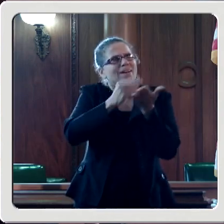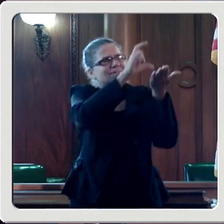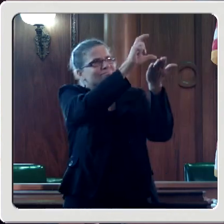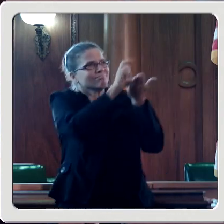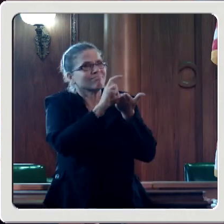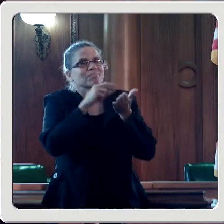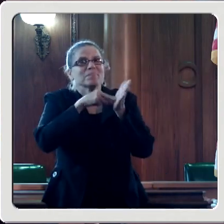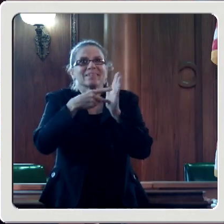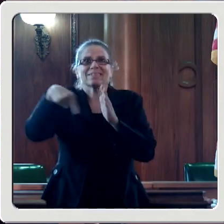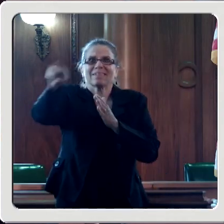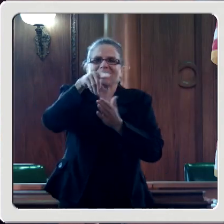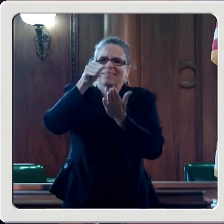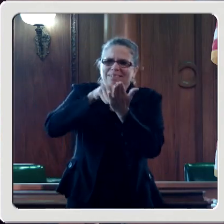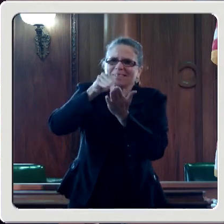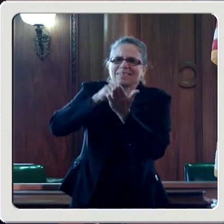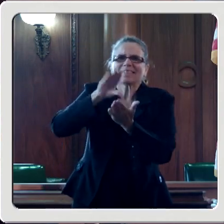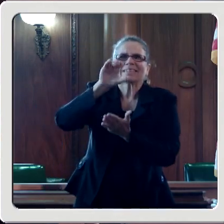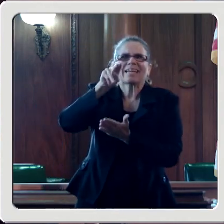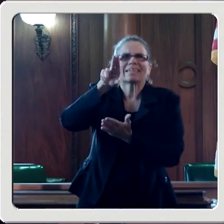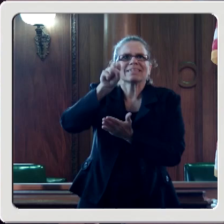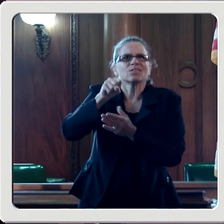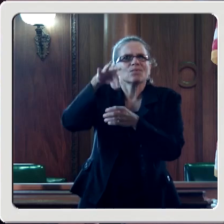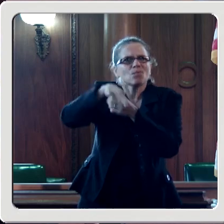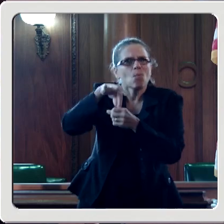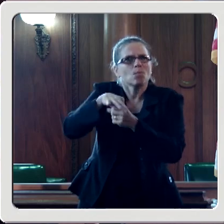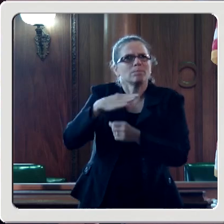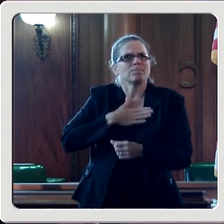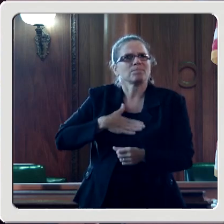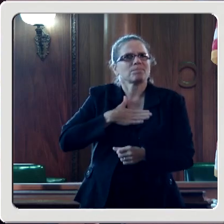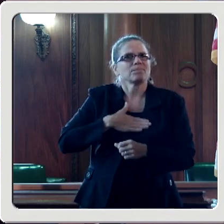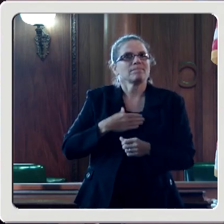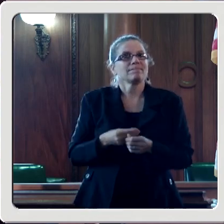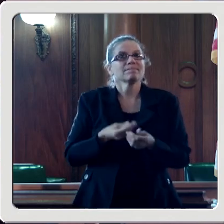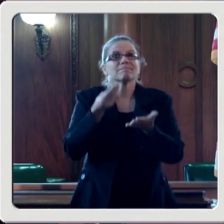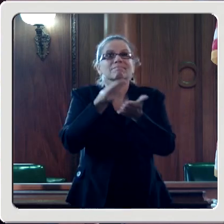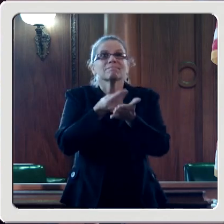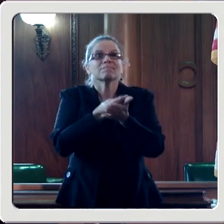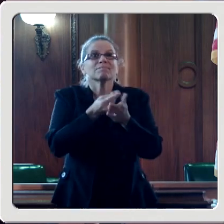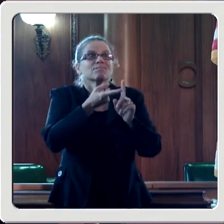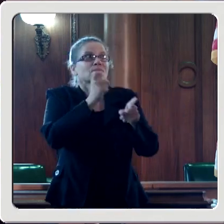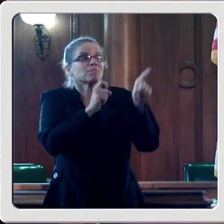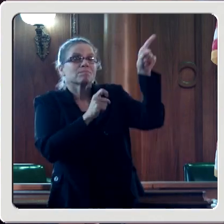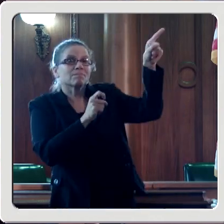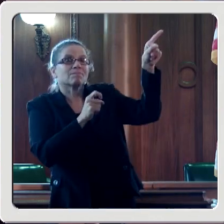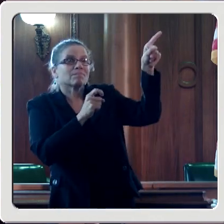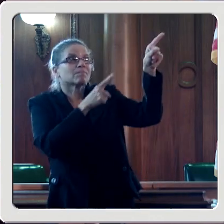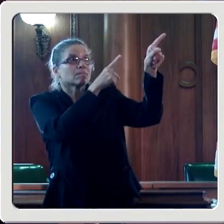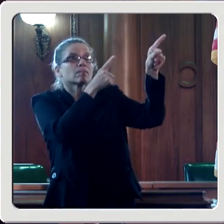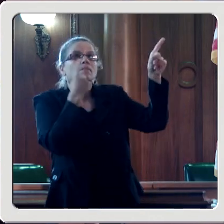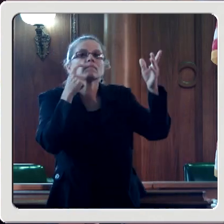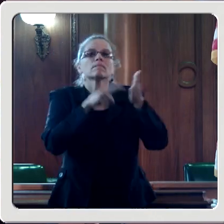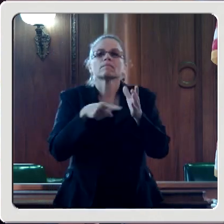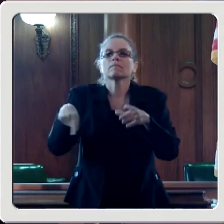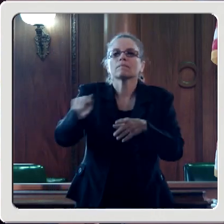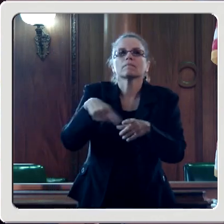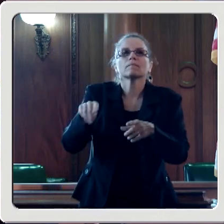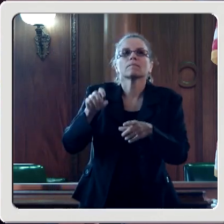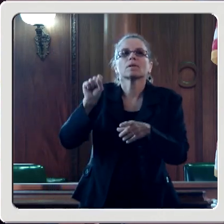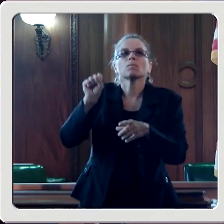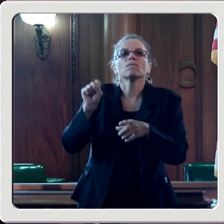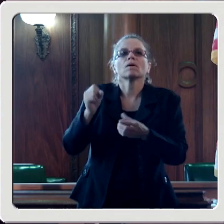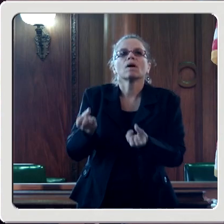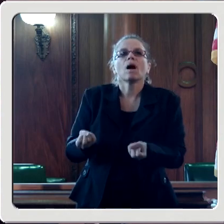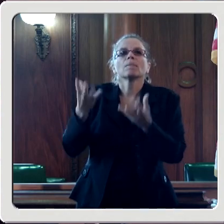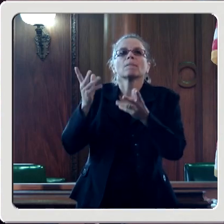schools, we're doing with the health department, that money comes from those entities. and we need to stay above that